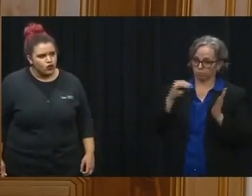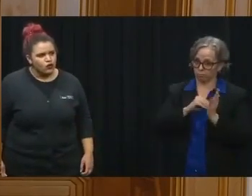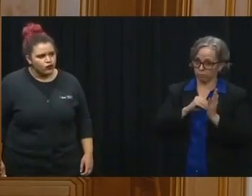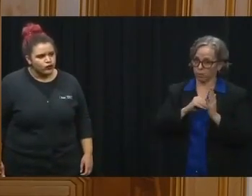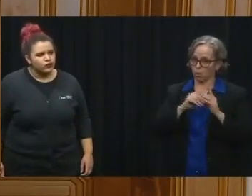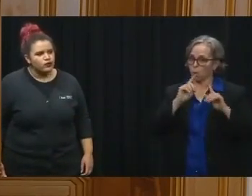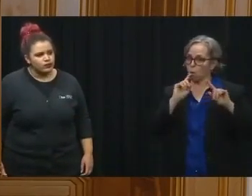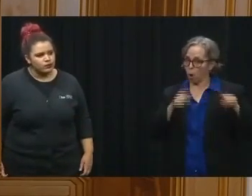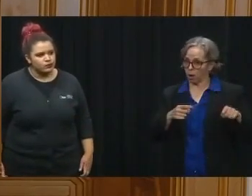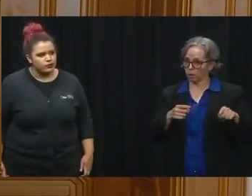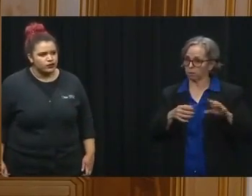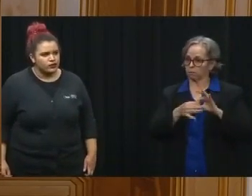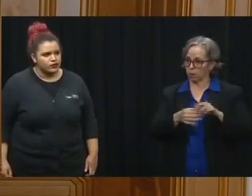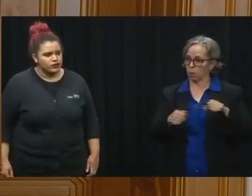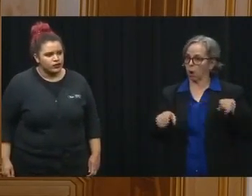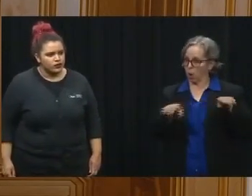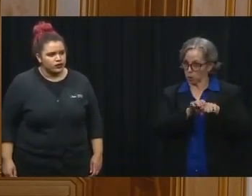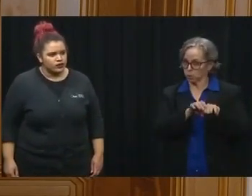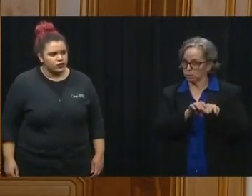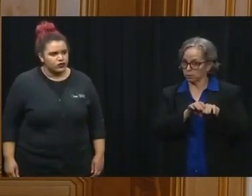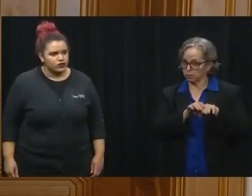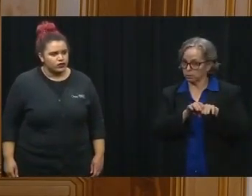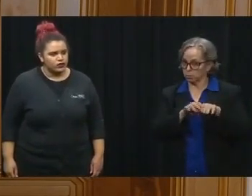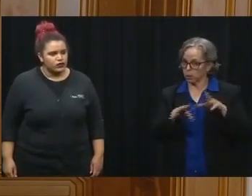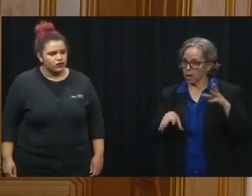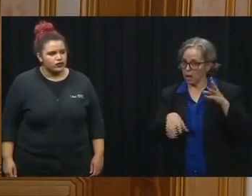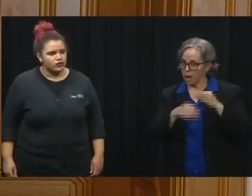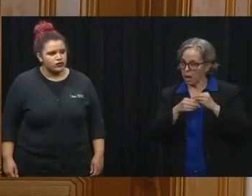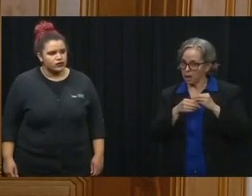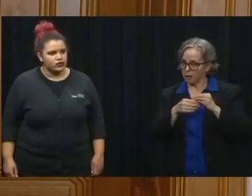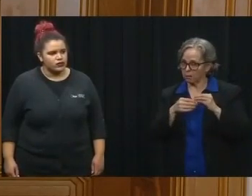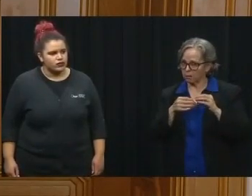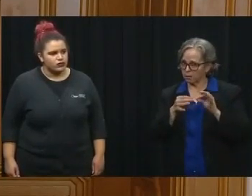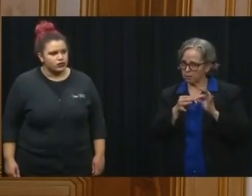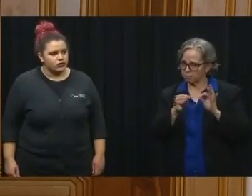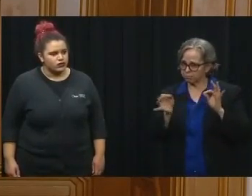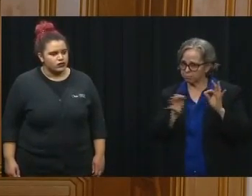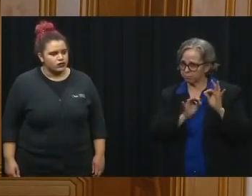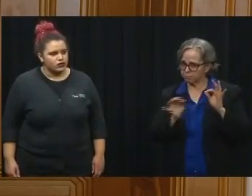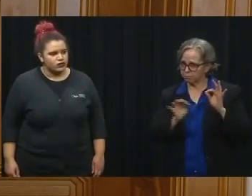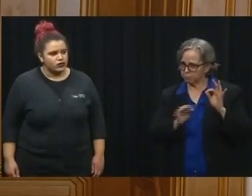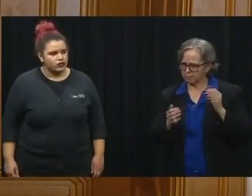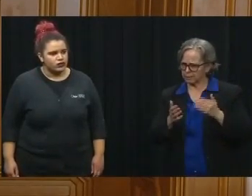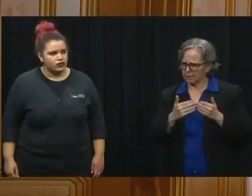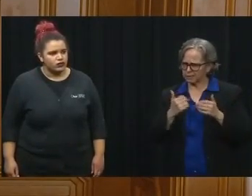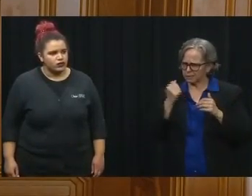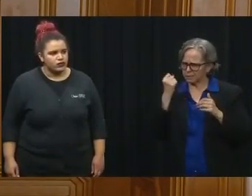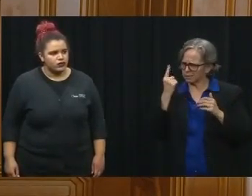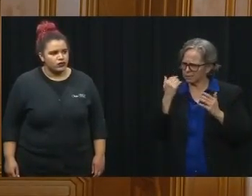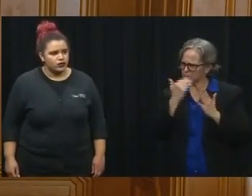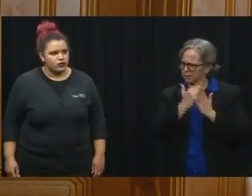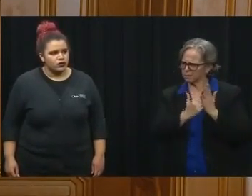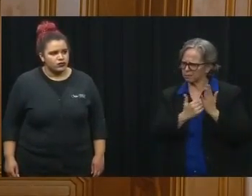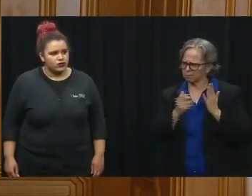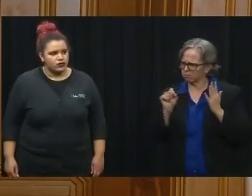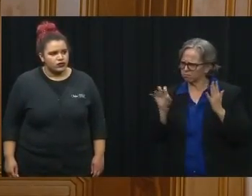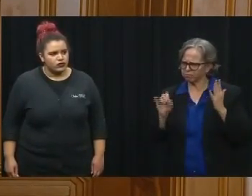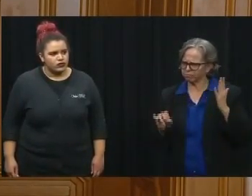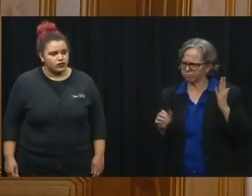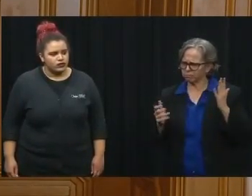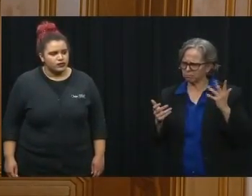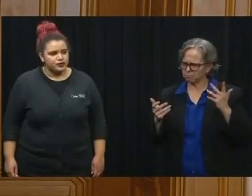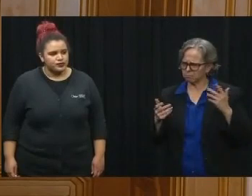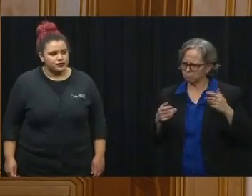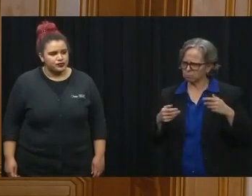list of things that are pretty plain, I think, pretty easy to understand in regard to what companies that are allowed to stay